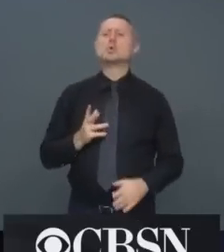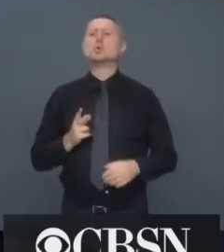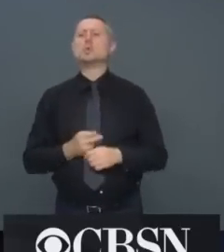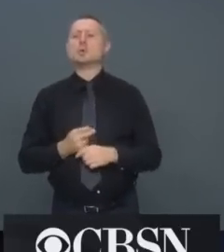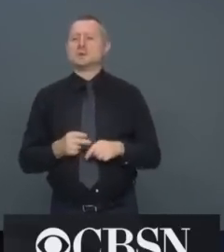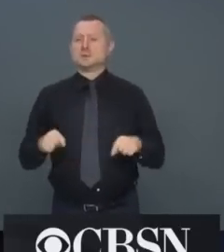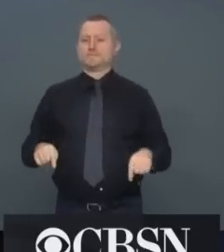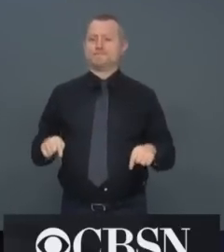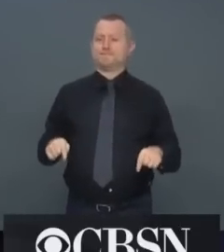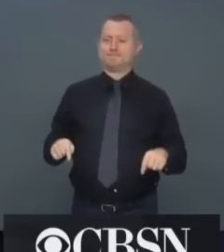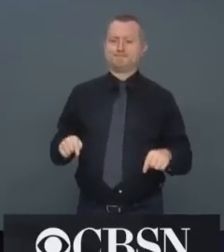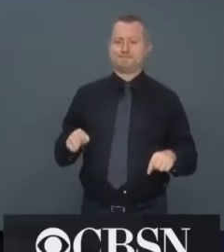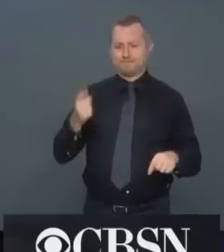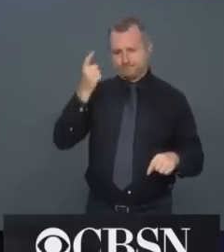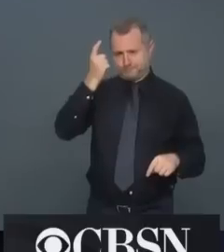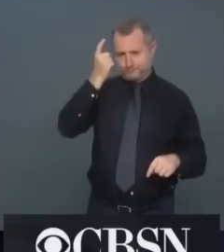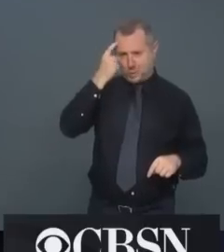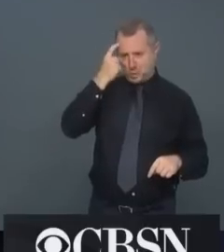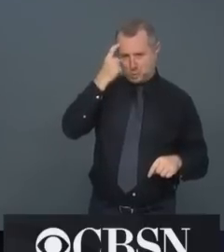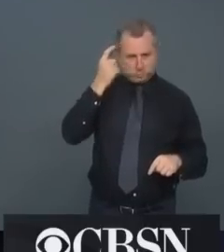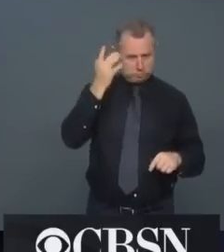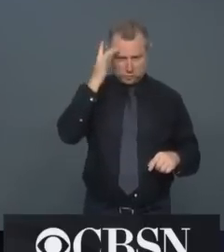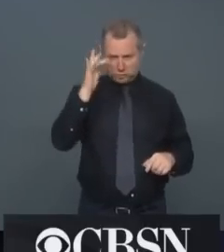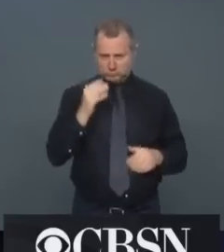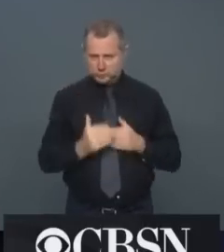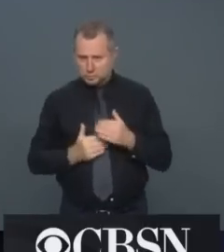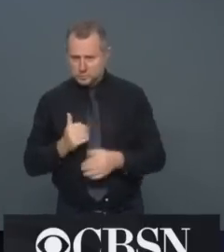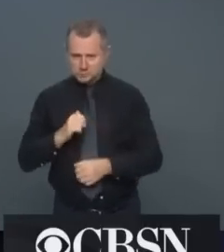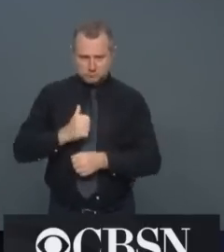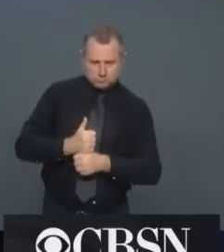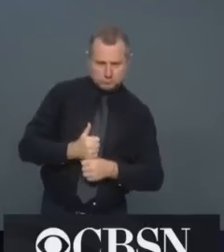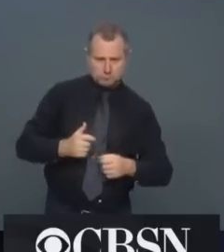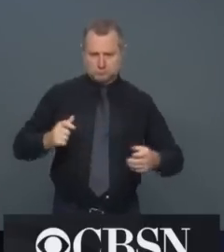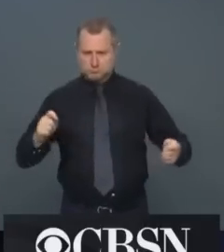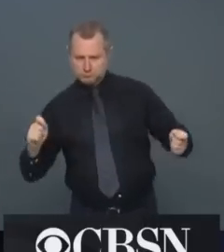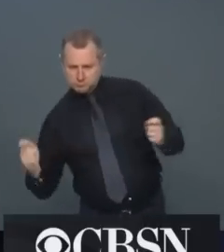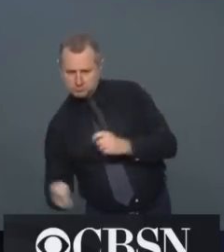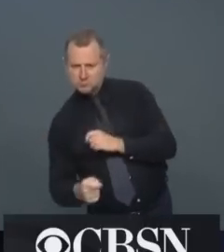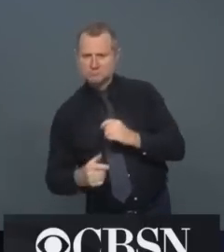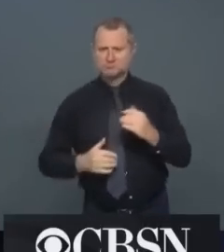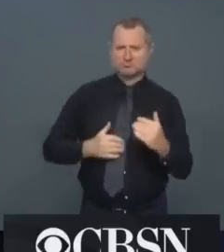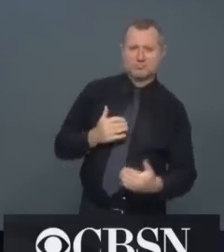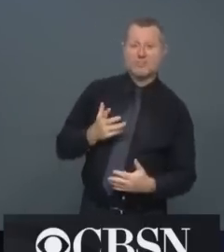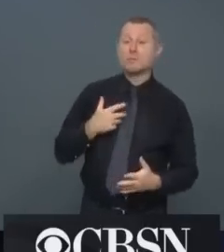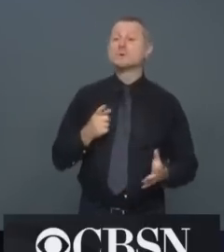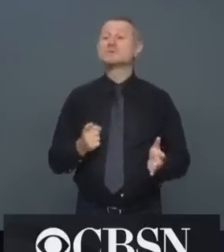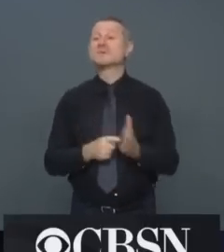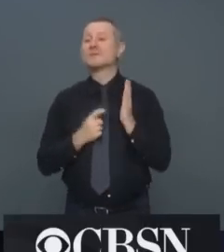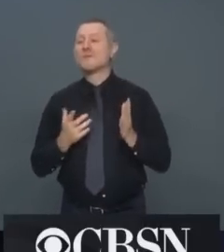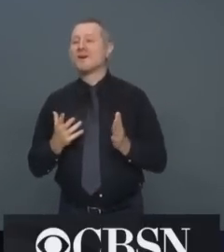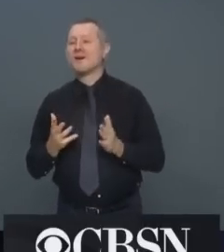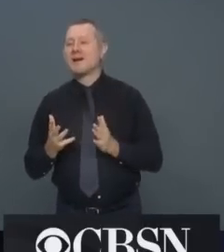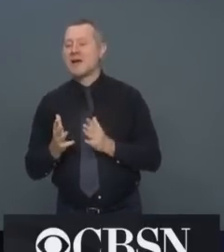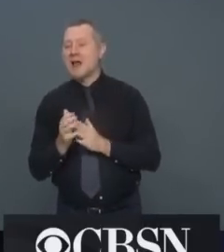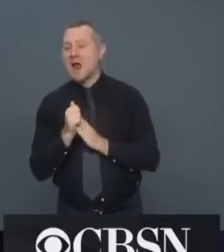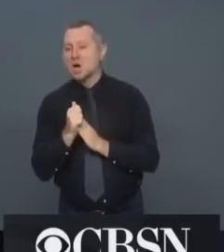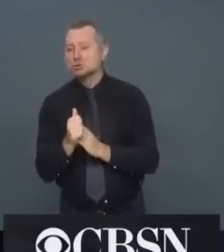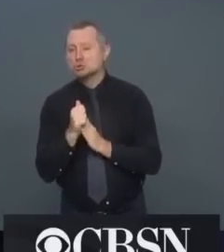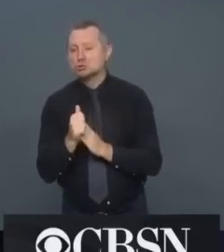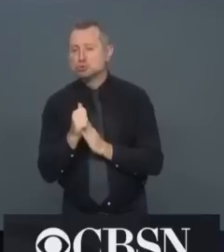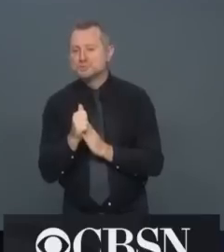constructively, change, progress, but it takes leadership to make this